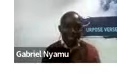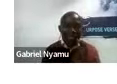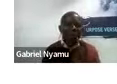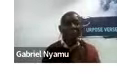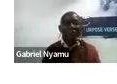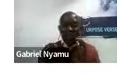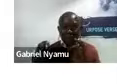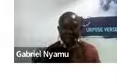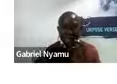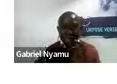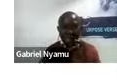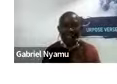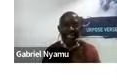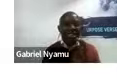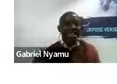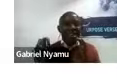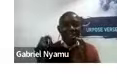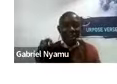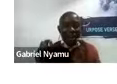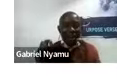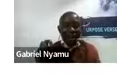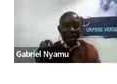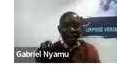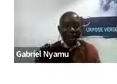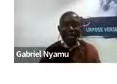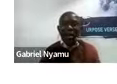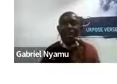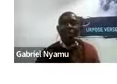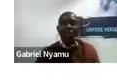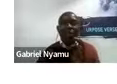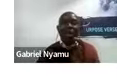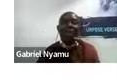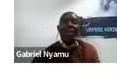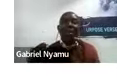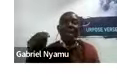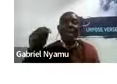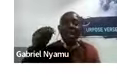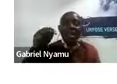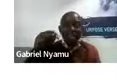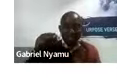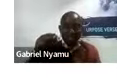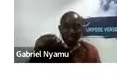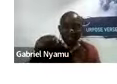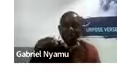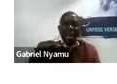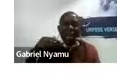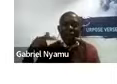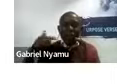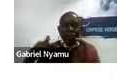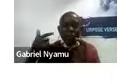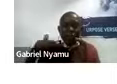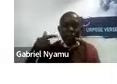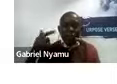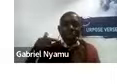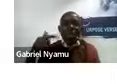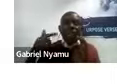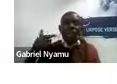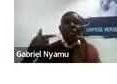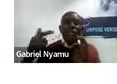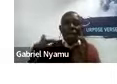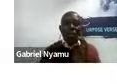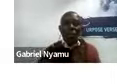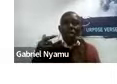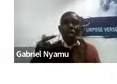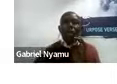tree, for lack of a better analogy. Nelson Mandela was becoming the liberation. So it's kind of a process of decay